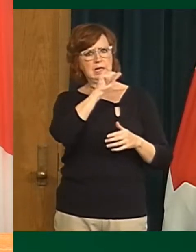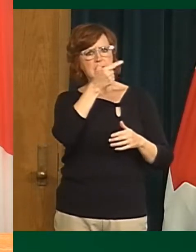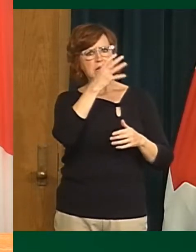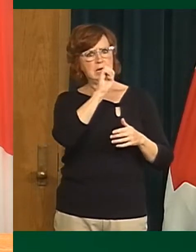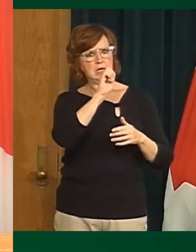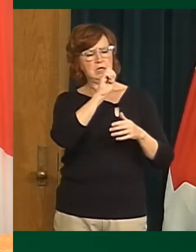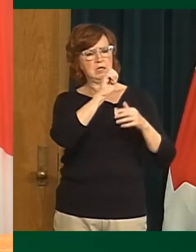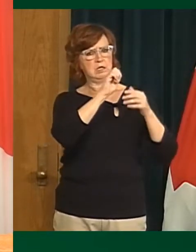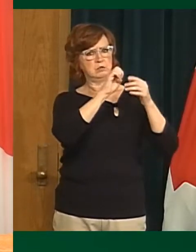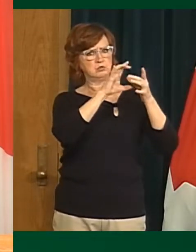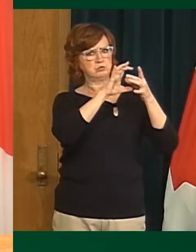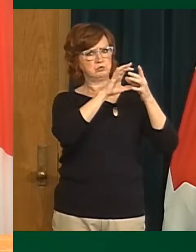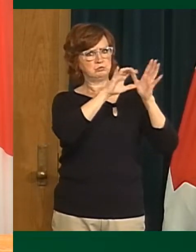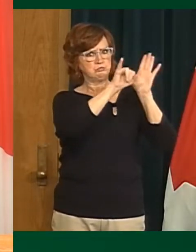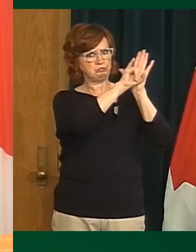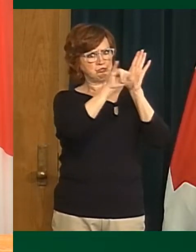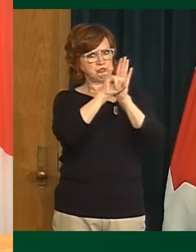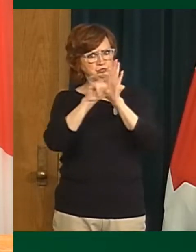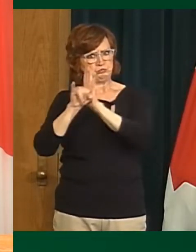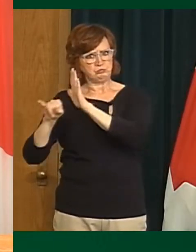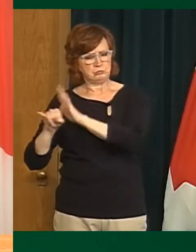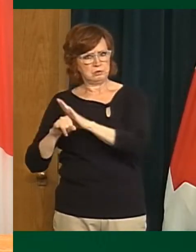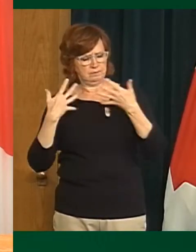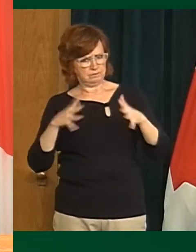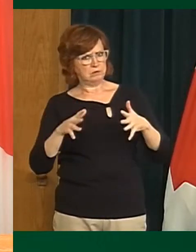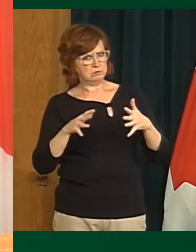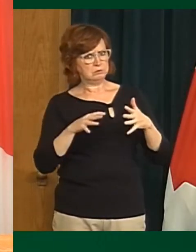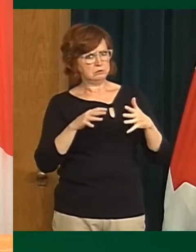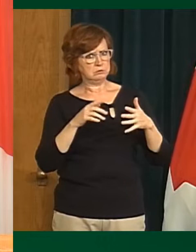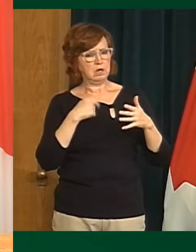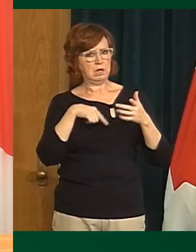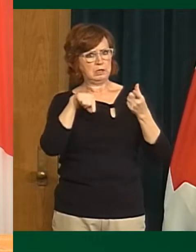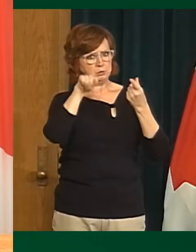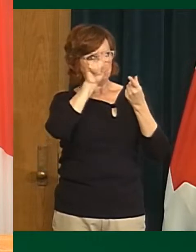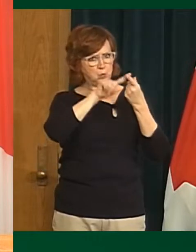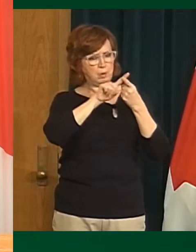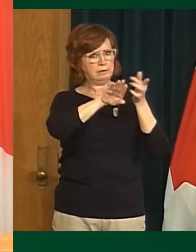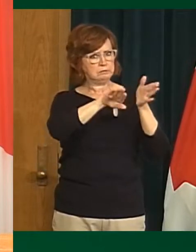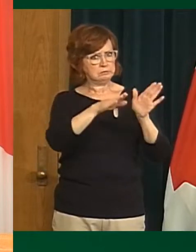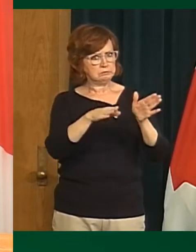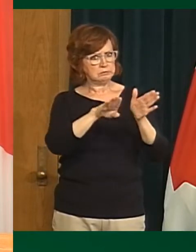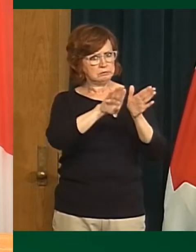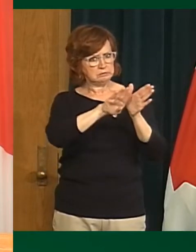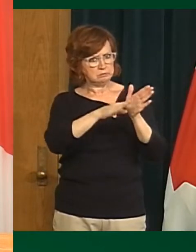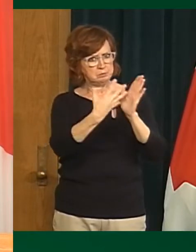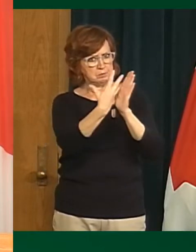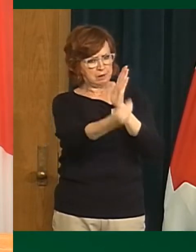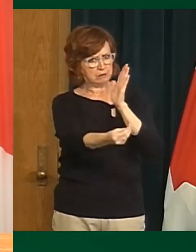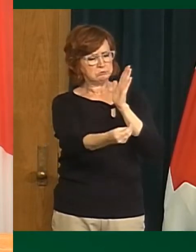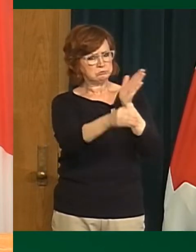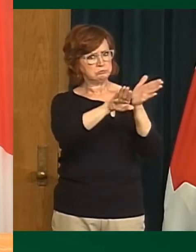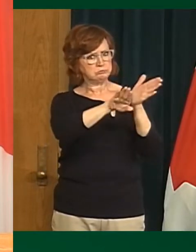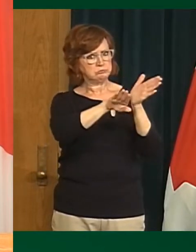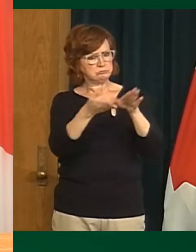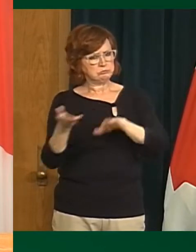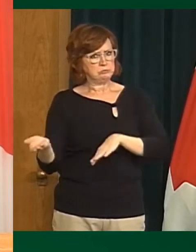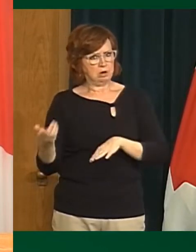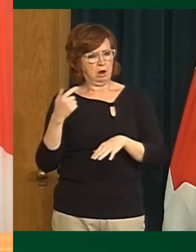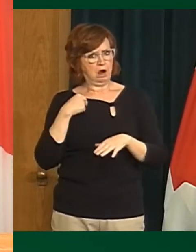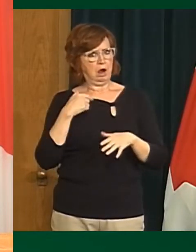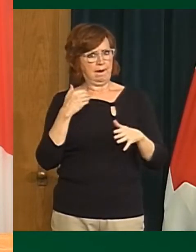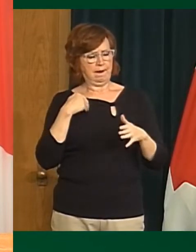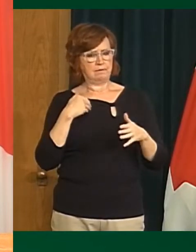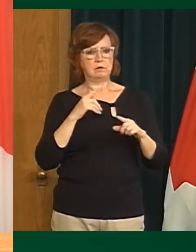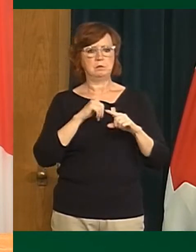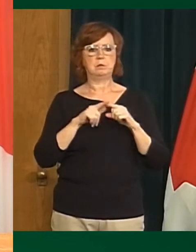Worker. So as of today, the information I have is that there have been, unfortunately,